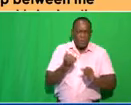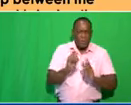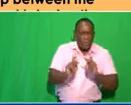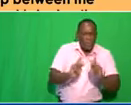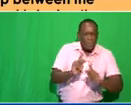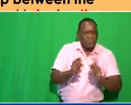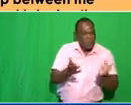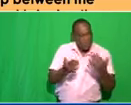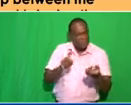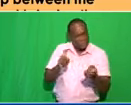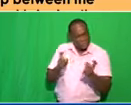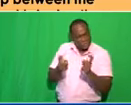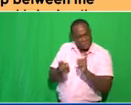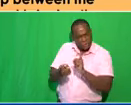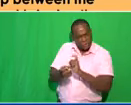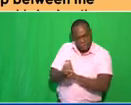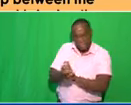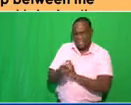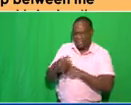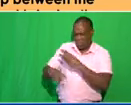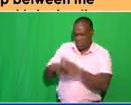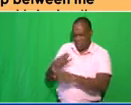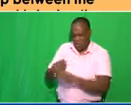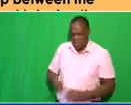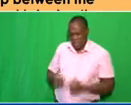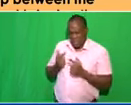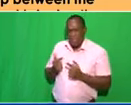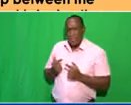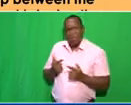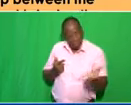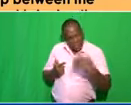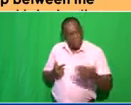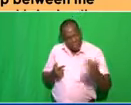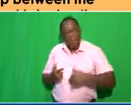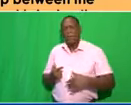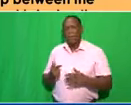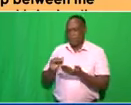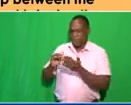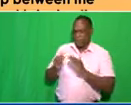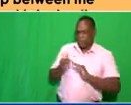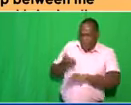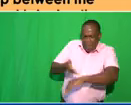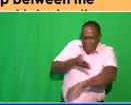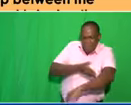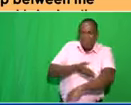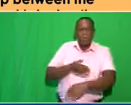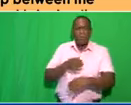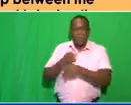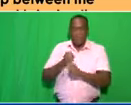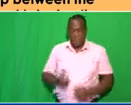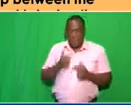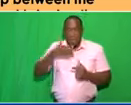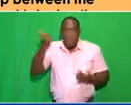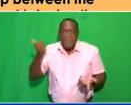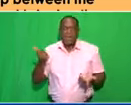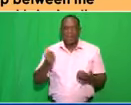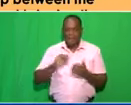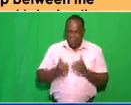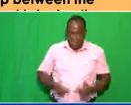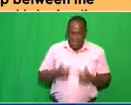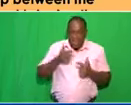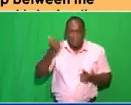to transform their reality, to make their communities better, to make life and living better, and also to